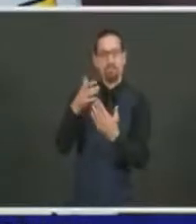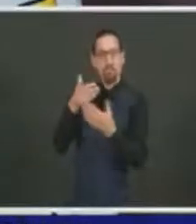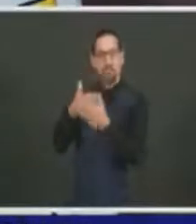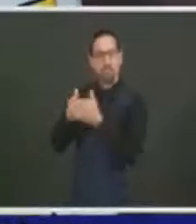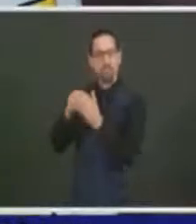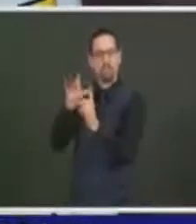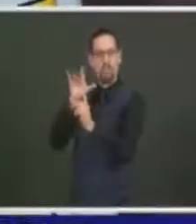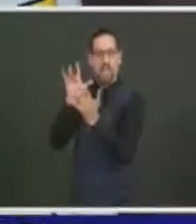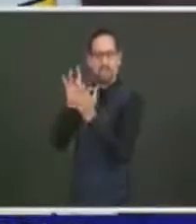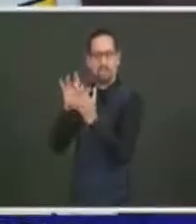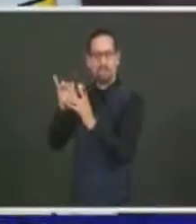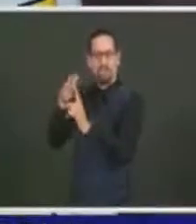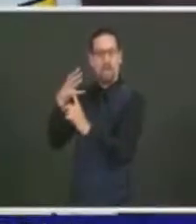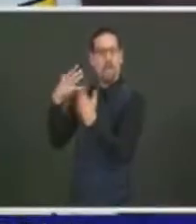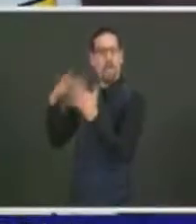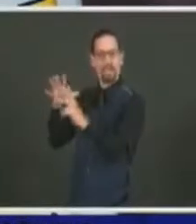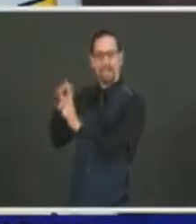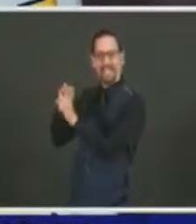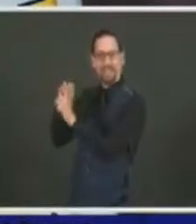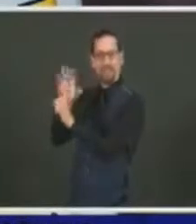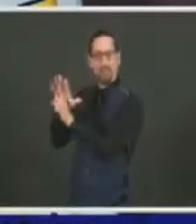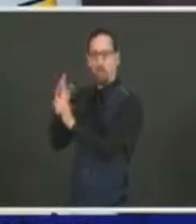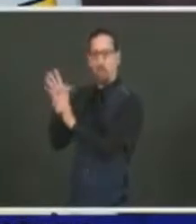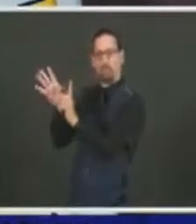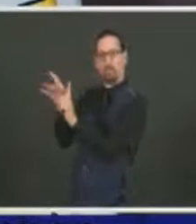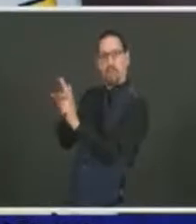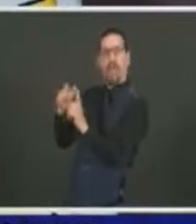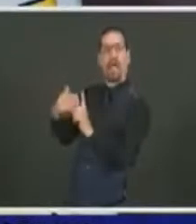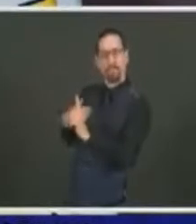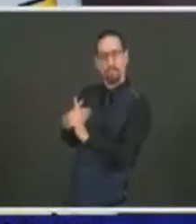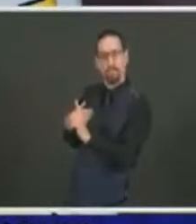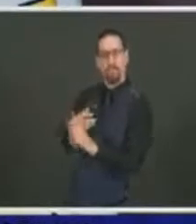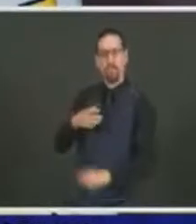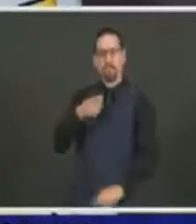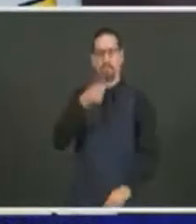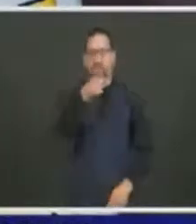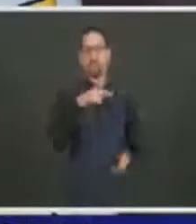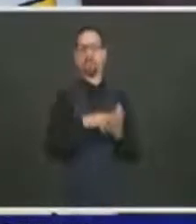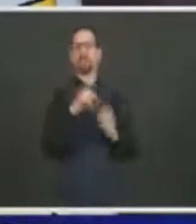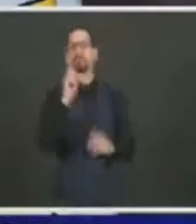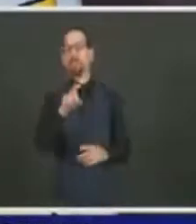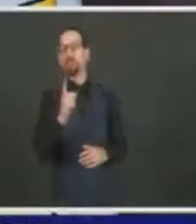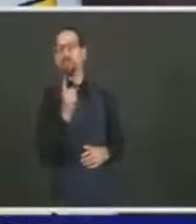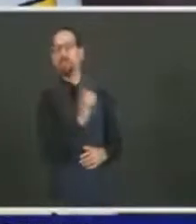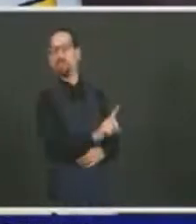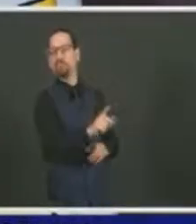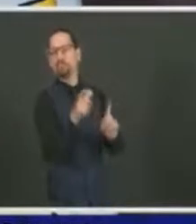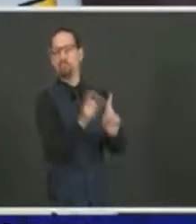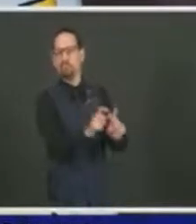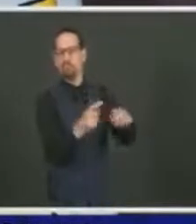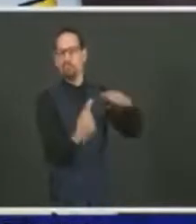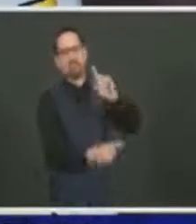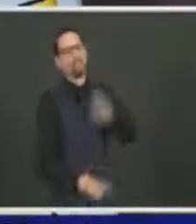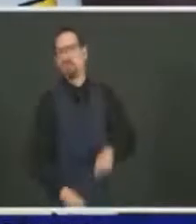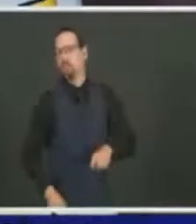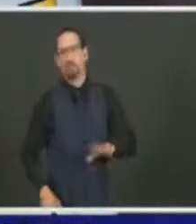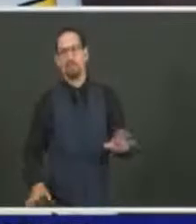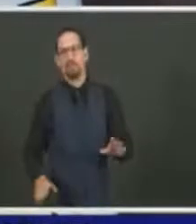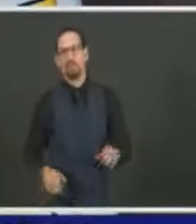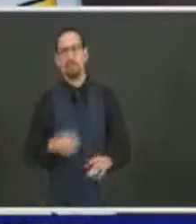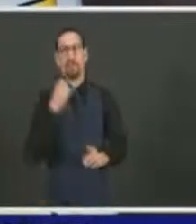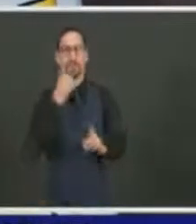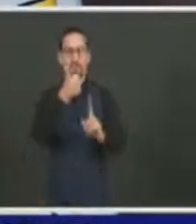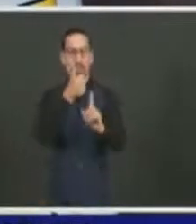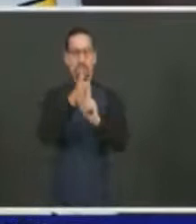been diagnosed with coronavirus, you need to quarantine for 14 days. And if you have been diagnosed yourself